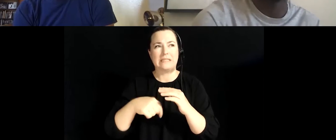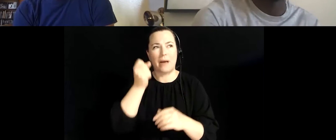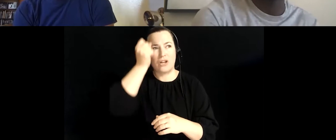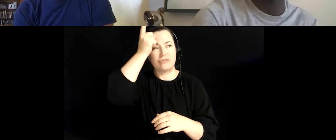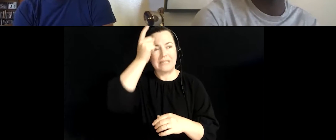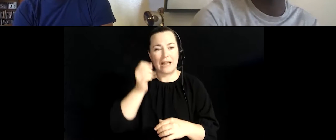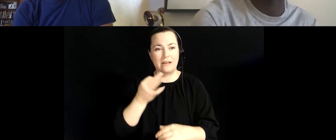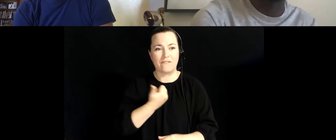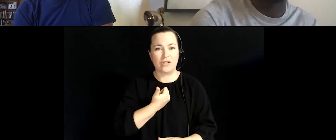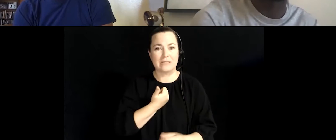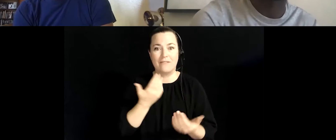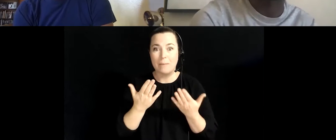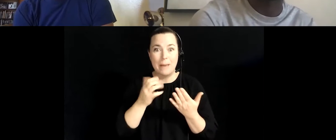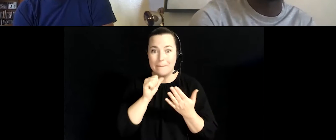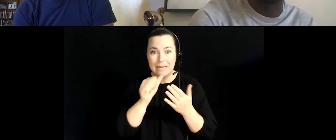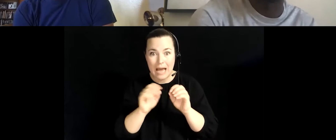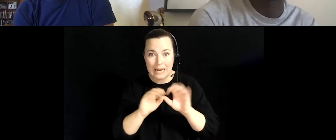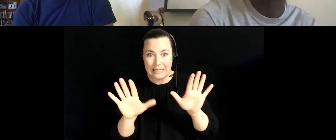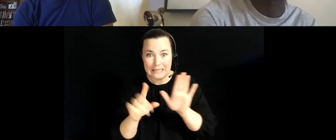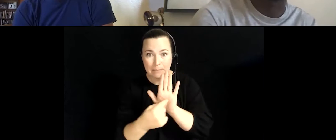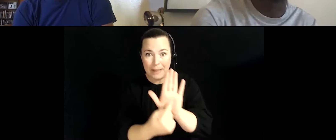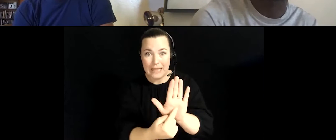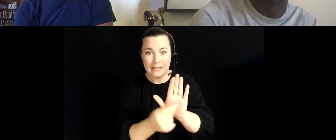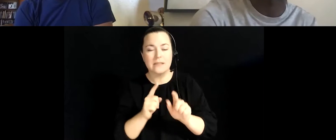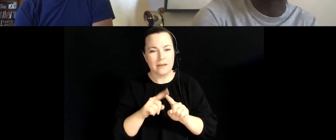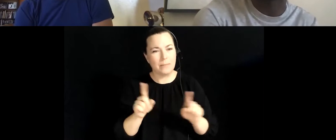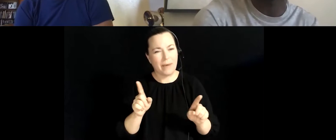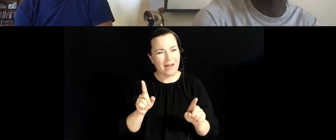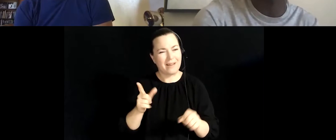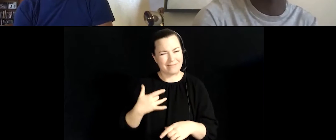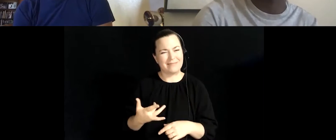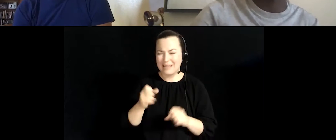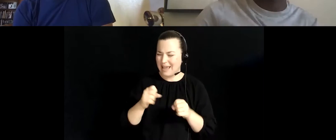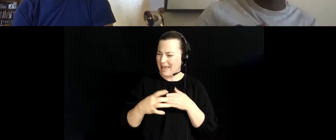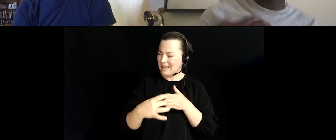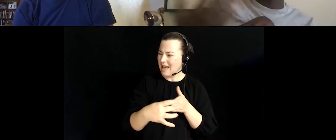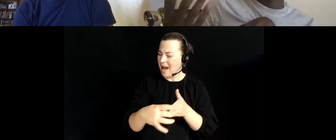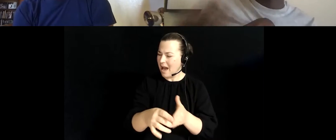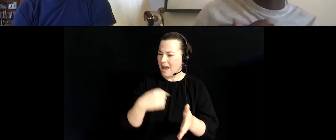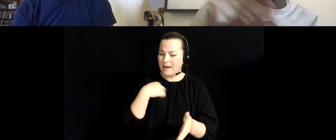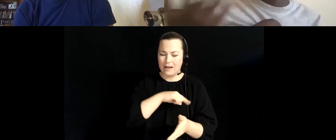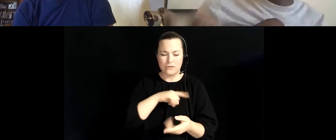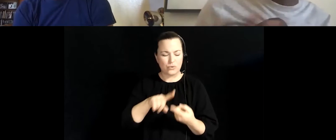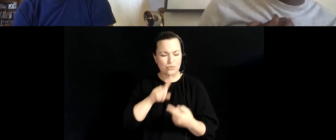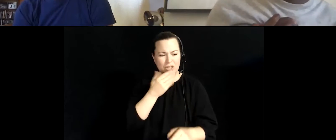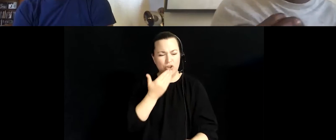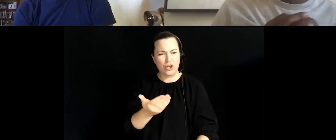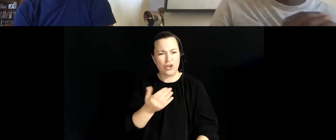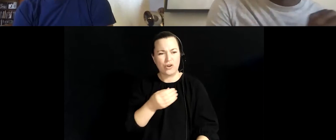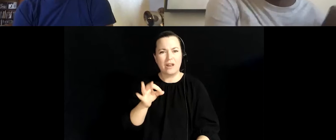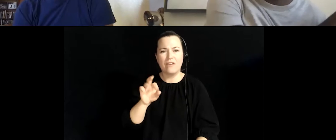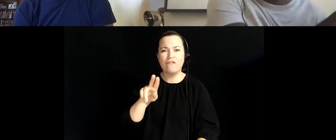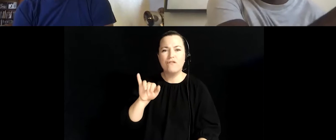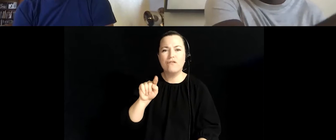explicitly, but they'll guide us to like really, really good and fruitful ideas that would like help us survive and help